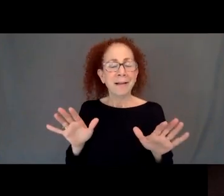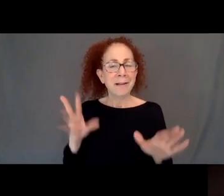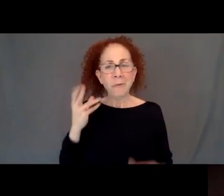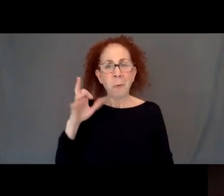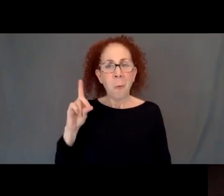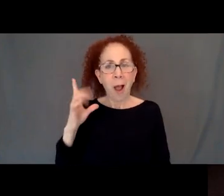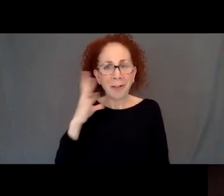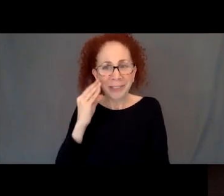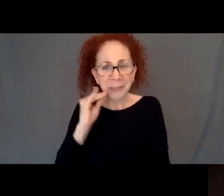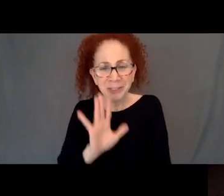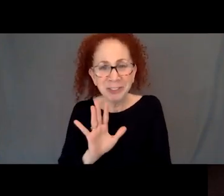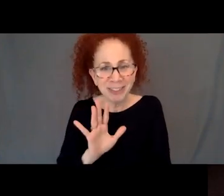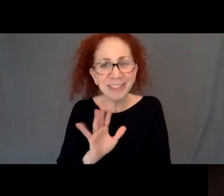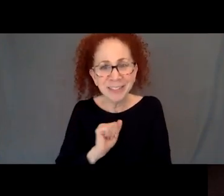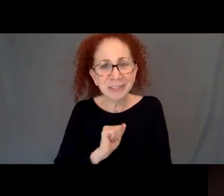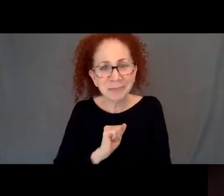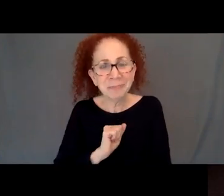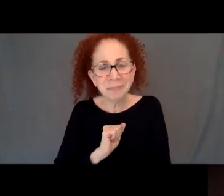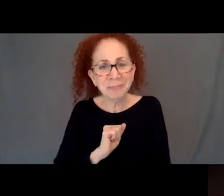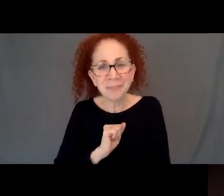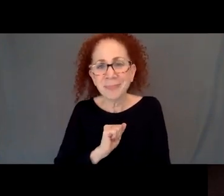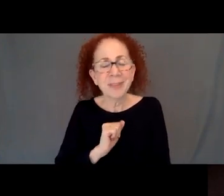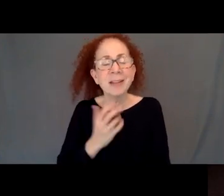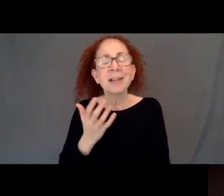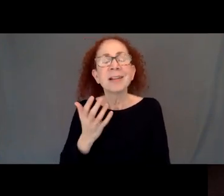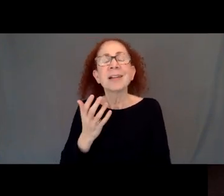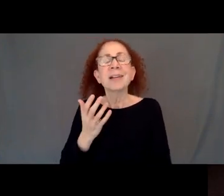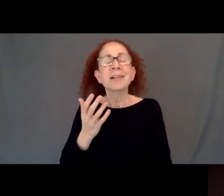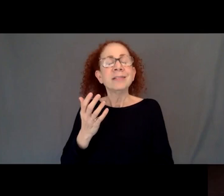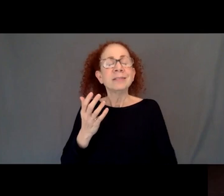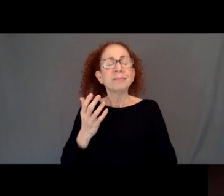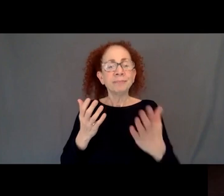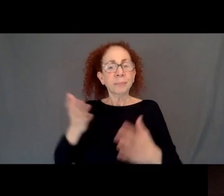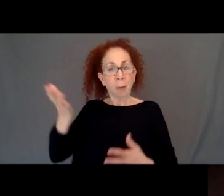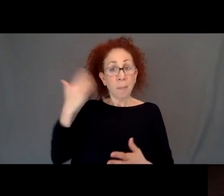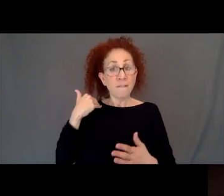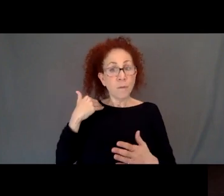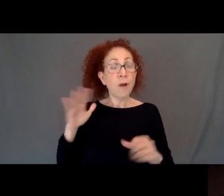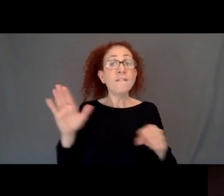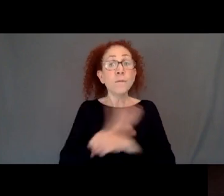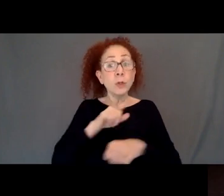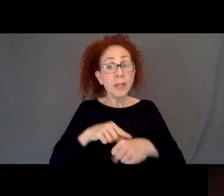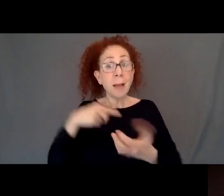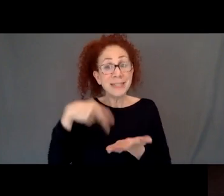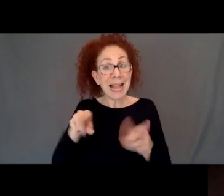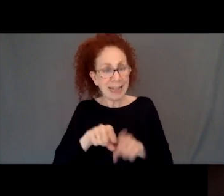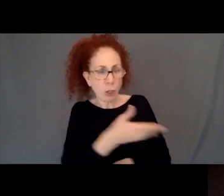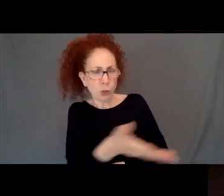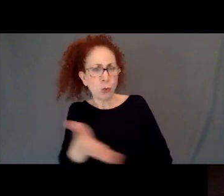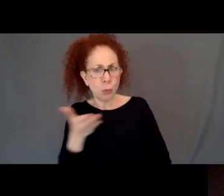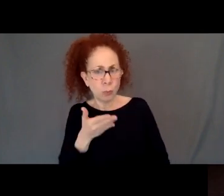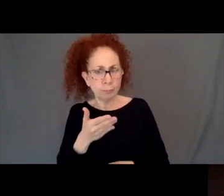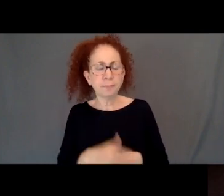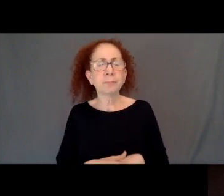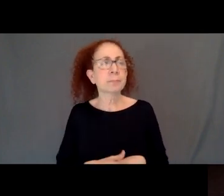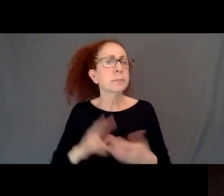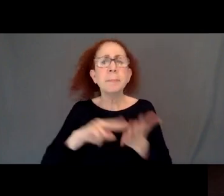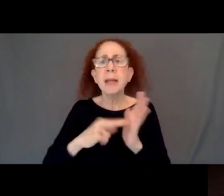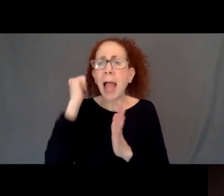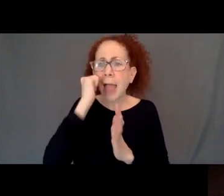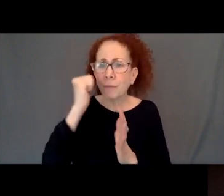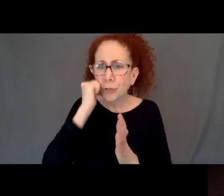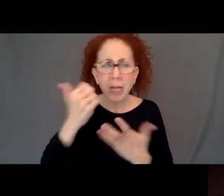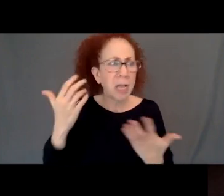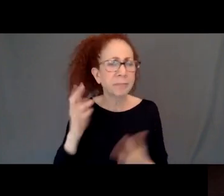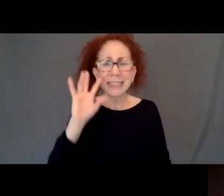wildest experience to, you know, when you're dancing full time in a company like you all are, you know, you're